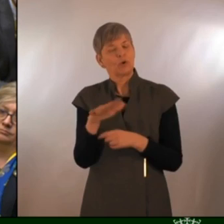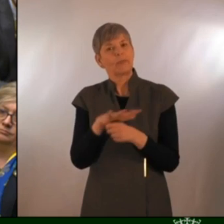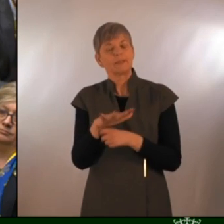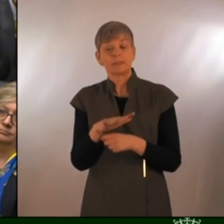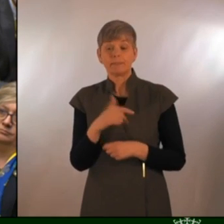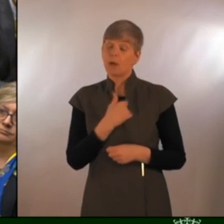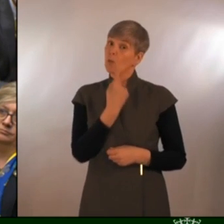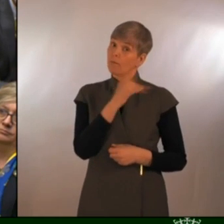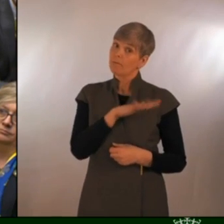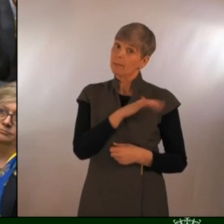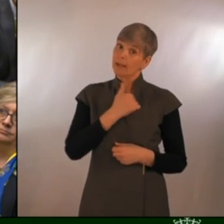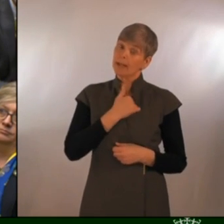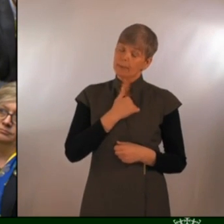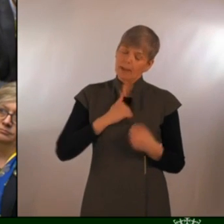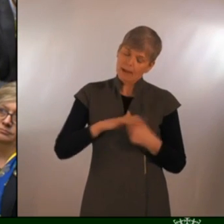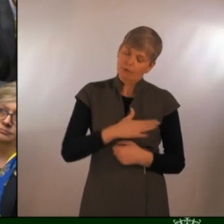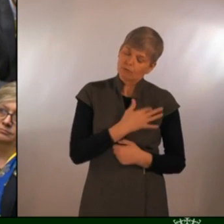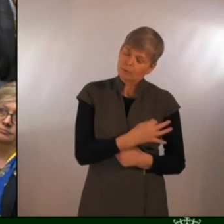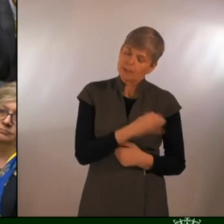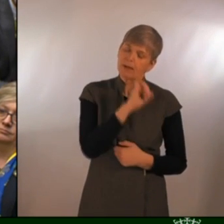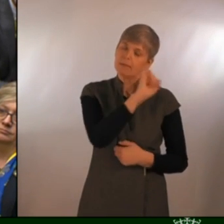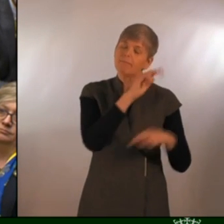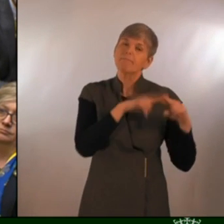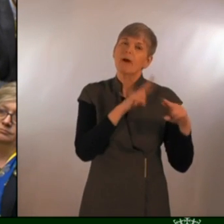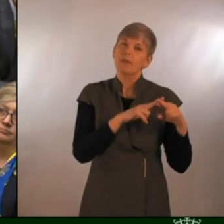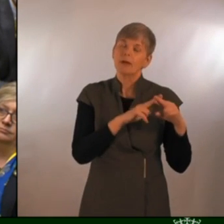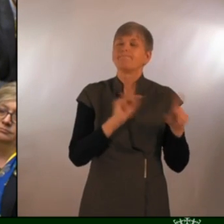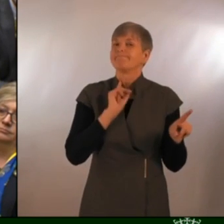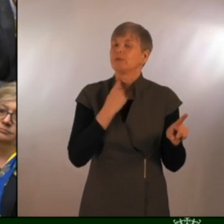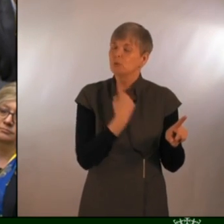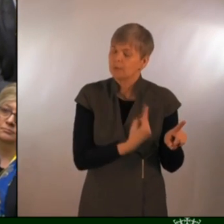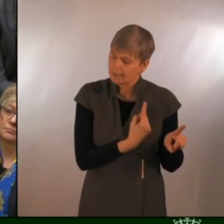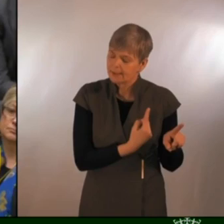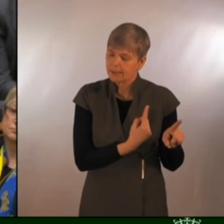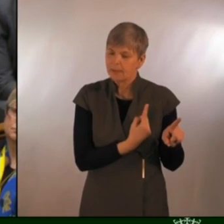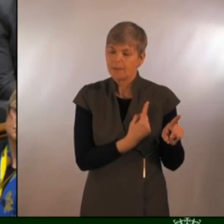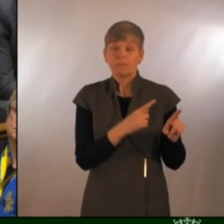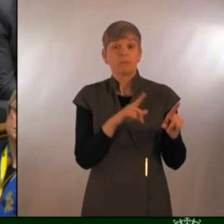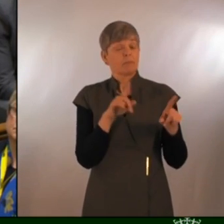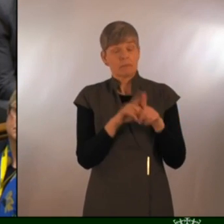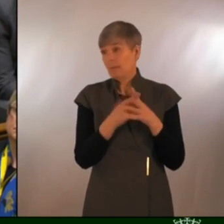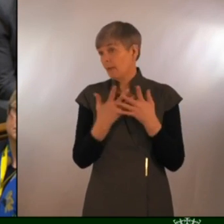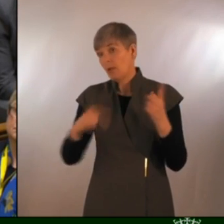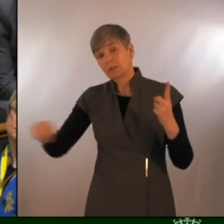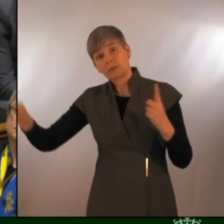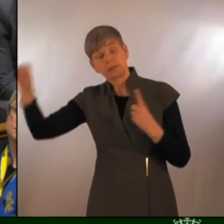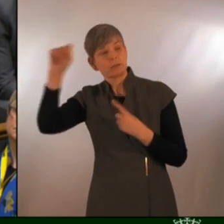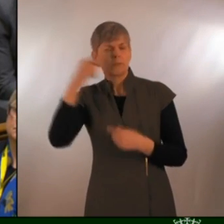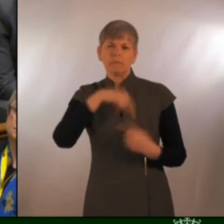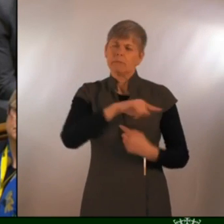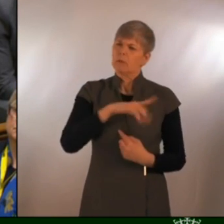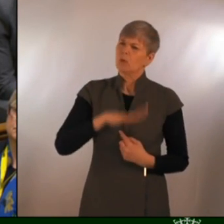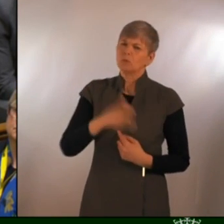suicide in these similar circumstances, and they, like too many others, want answers. So when will the Prime